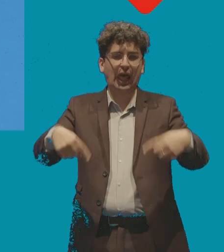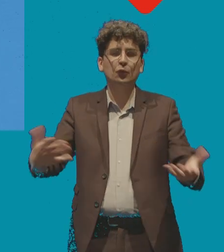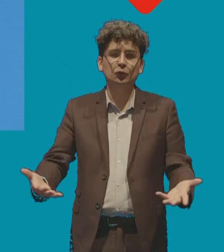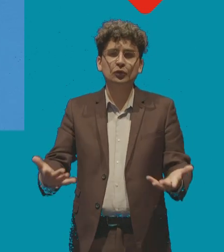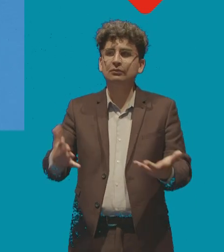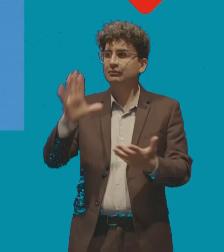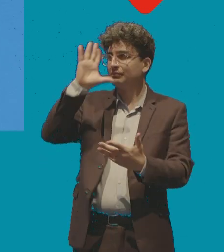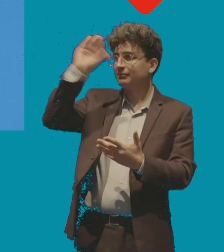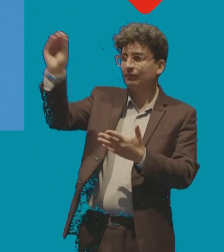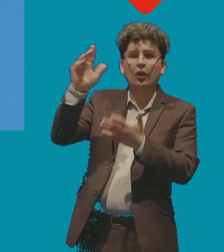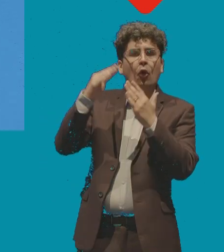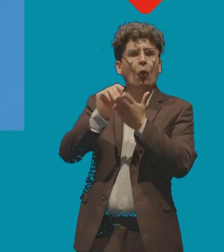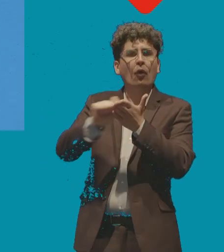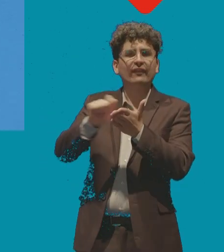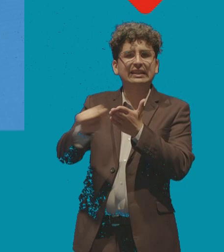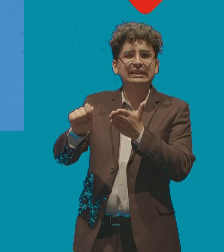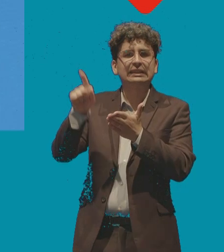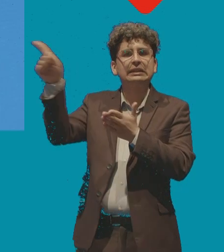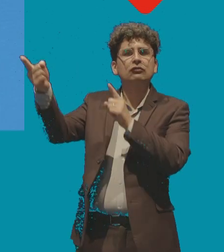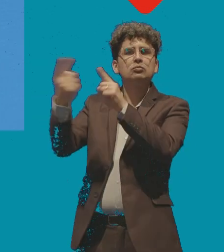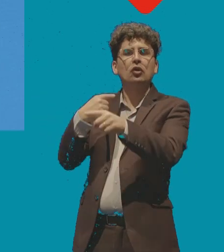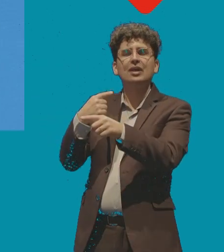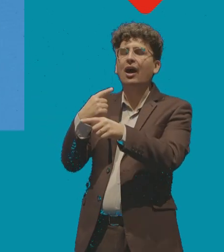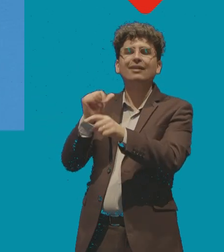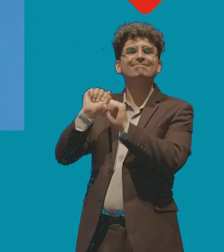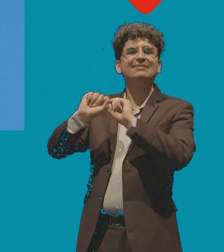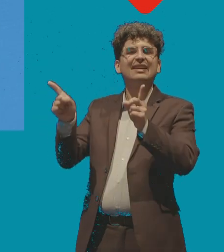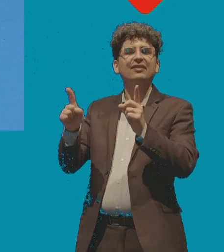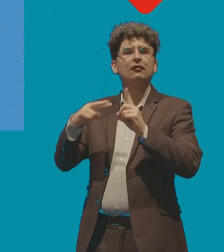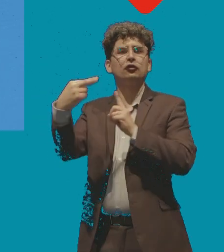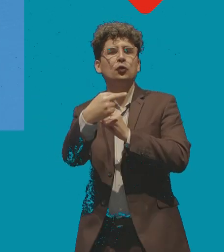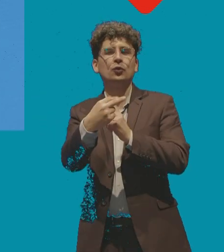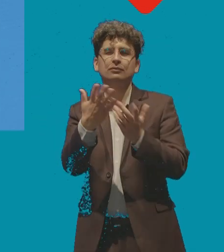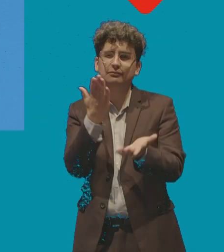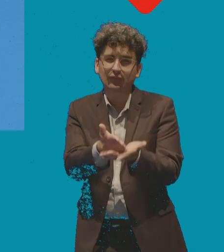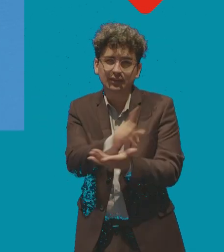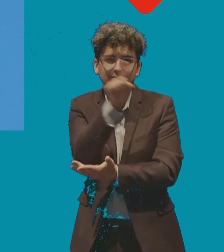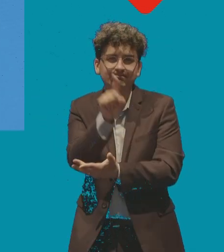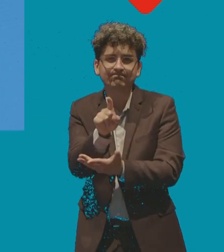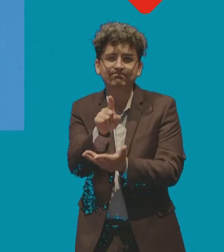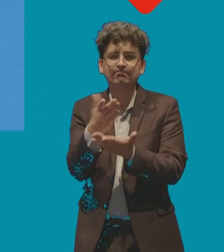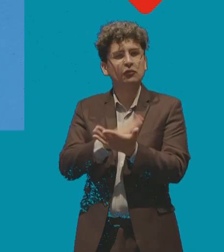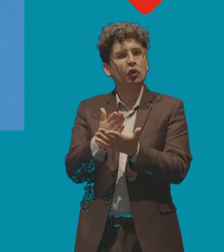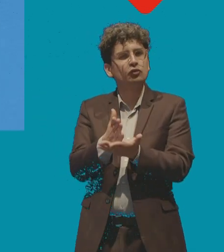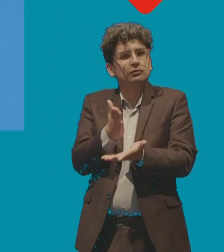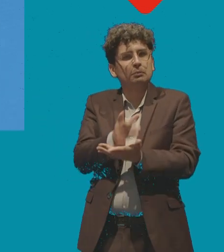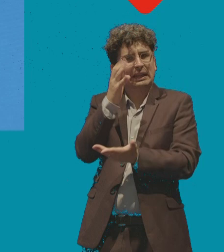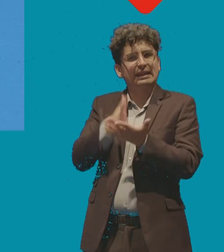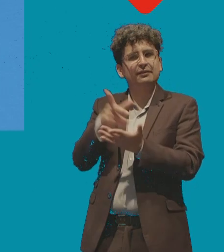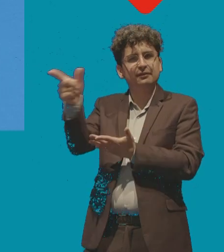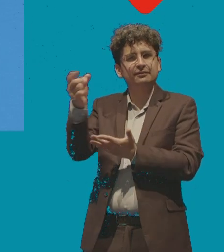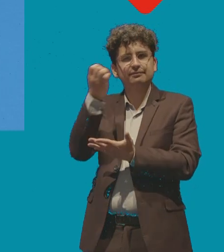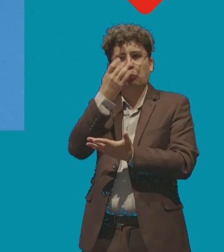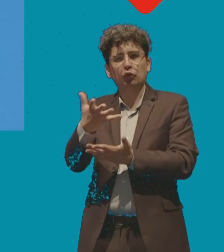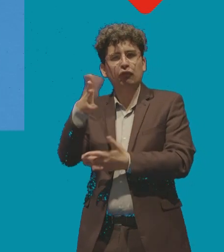Home Office, their response was that that wasn't their interpretation. We'll pull the other one. I don't know what's harder to believe, that nonsense from the